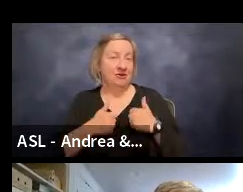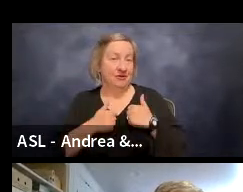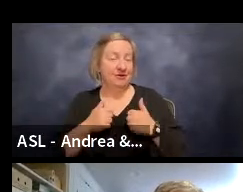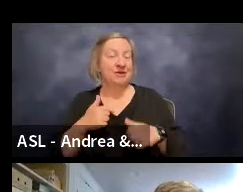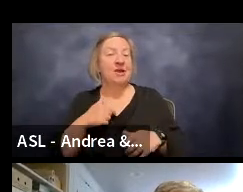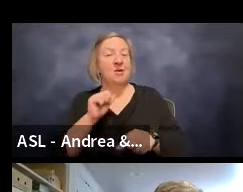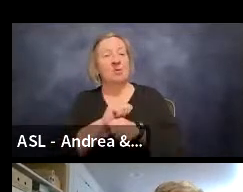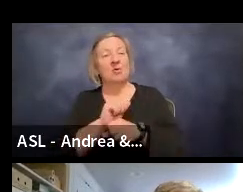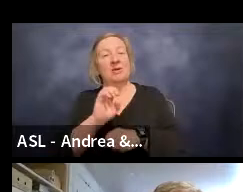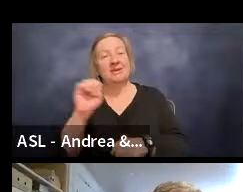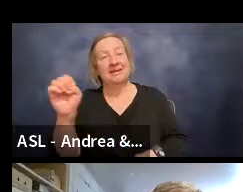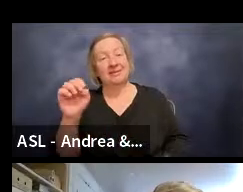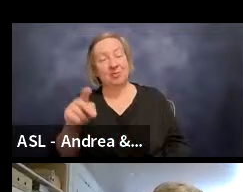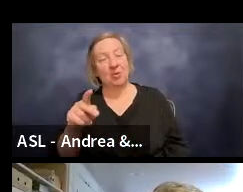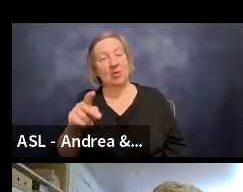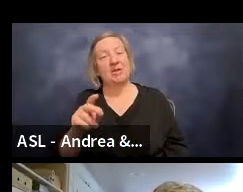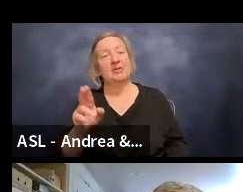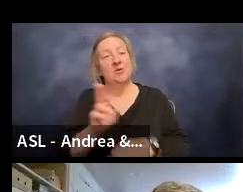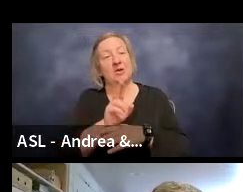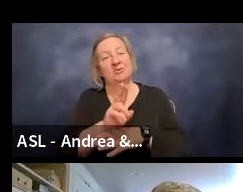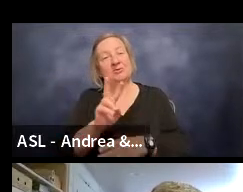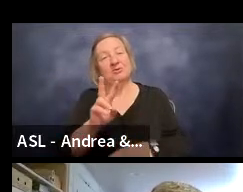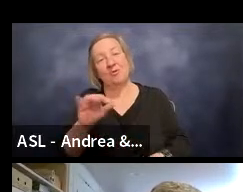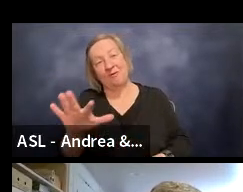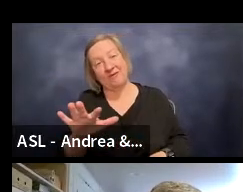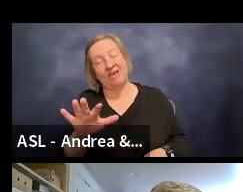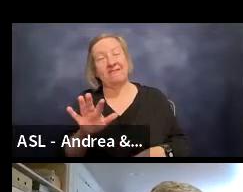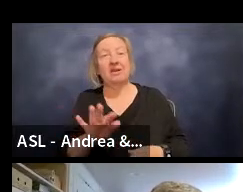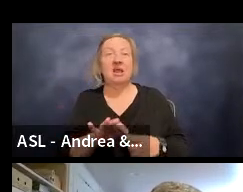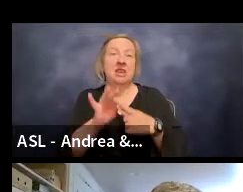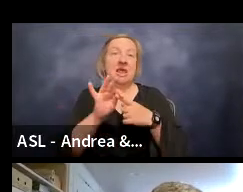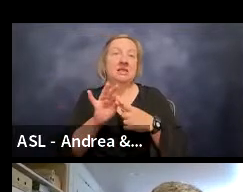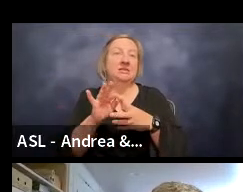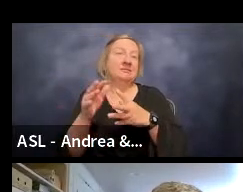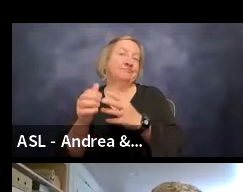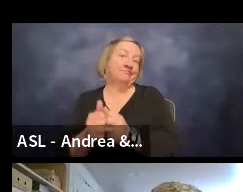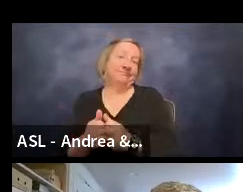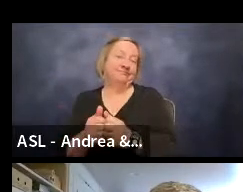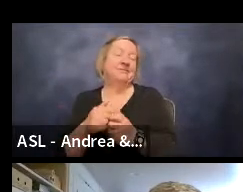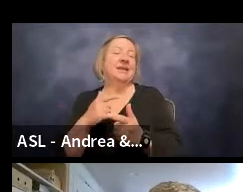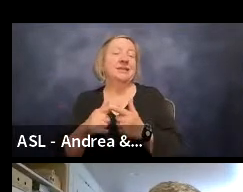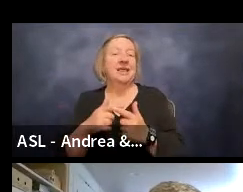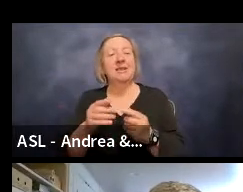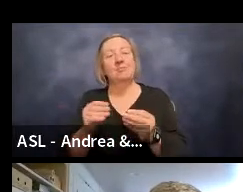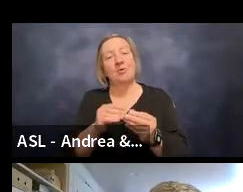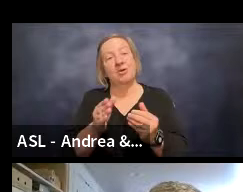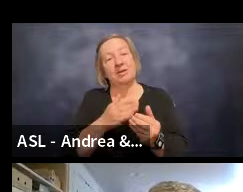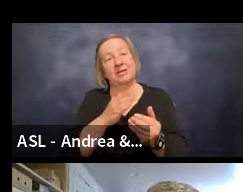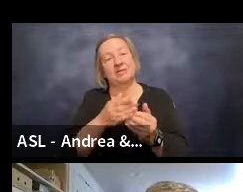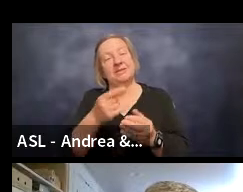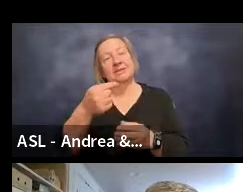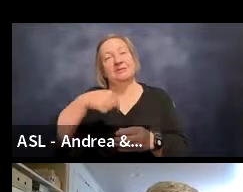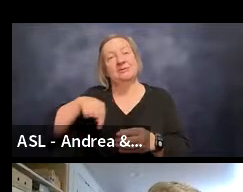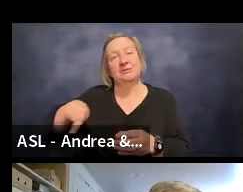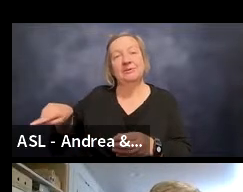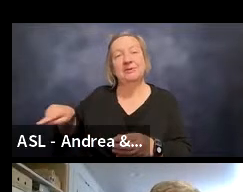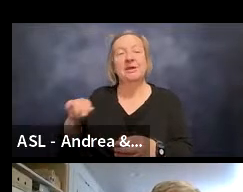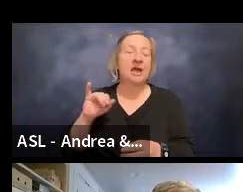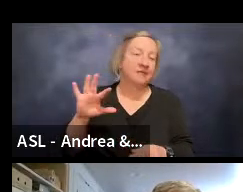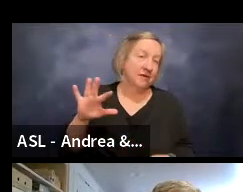East Portland, so we do use the 205 unless there is an accident, and then it's easier to get across on the